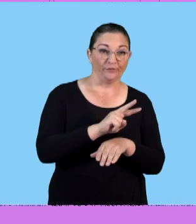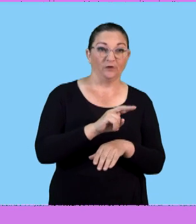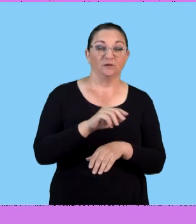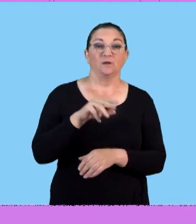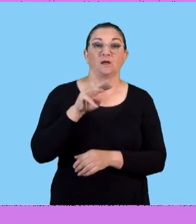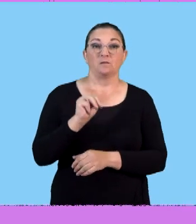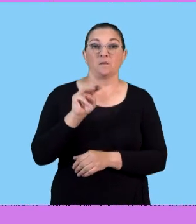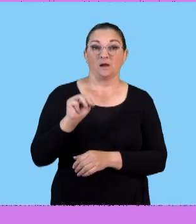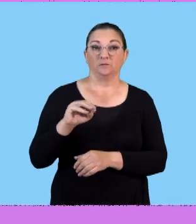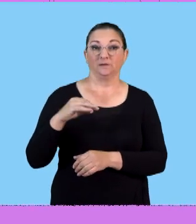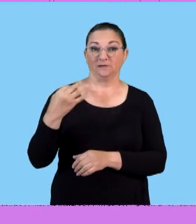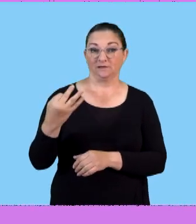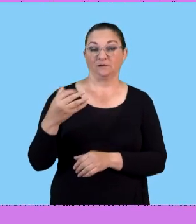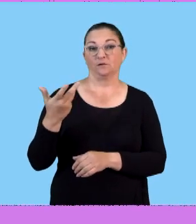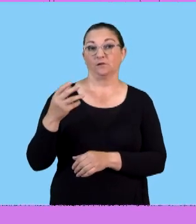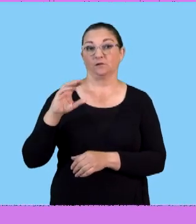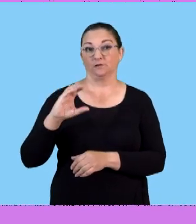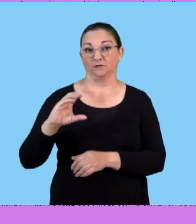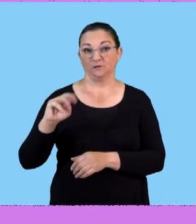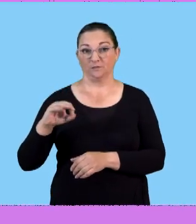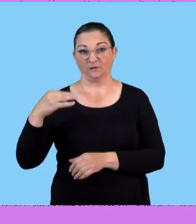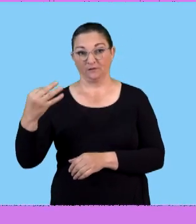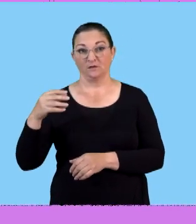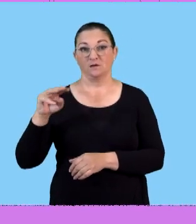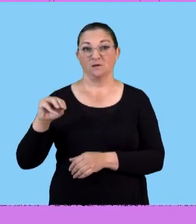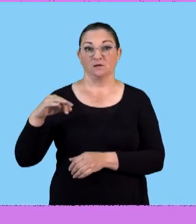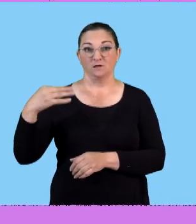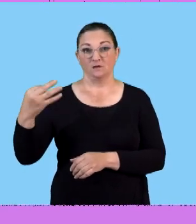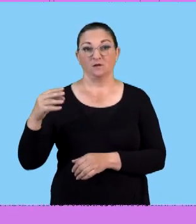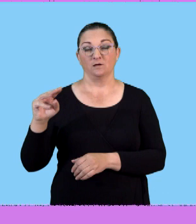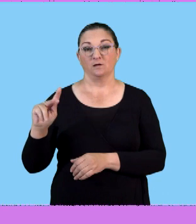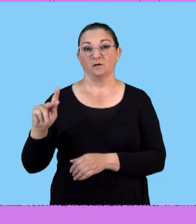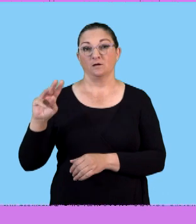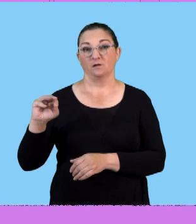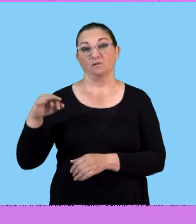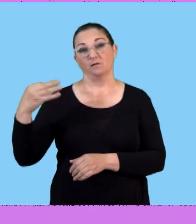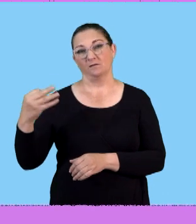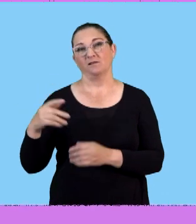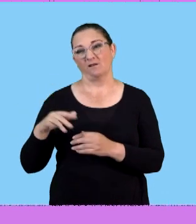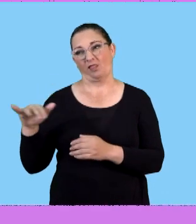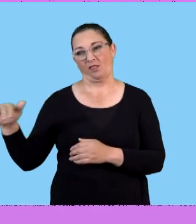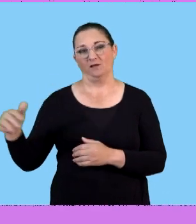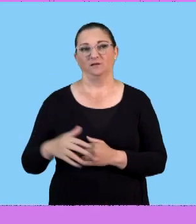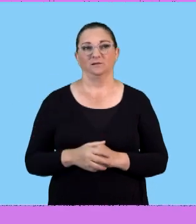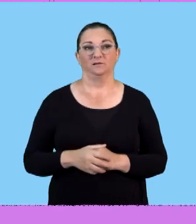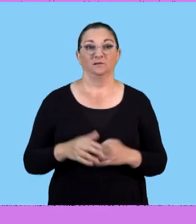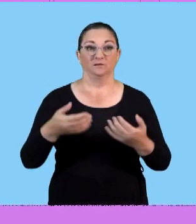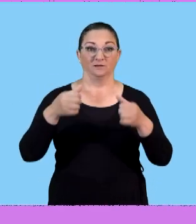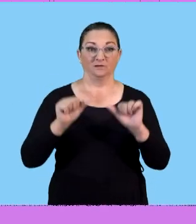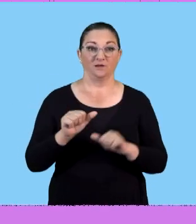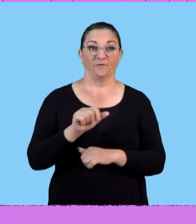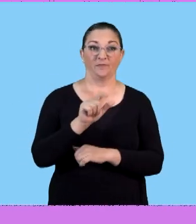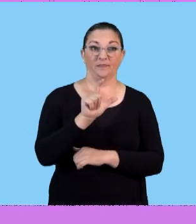volume, that is cubic millimeters, squared, cubic centimeters, cubic meters, cubic kilometers,